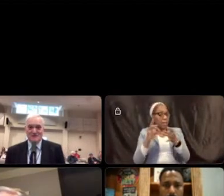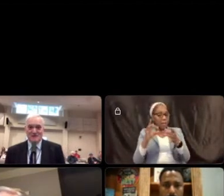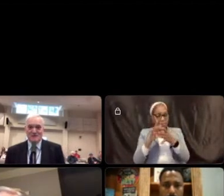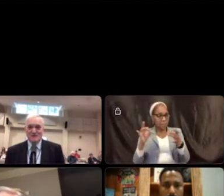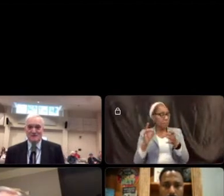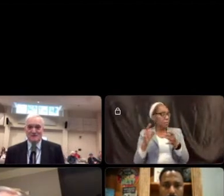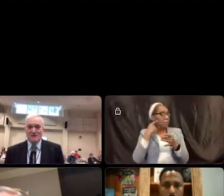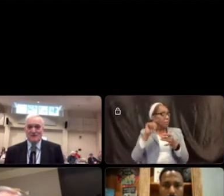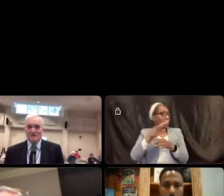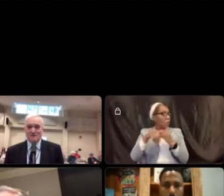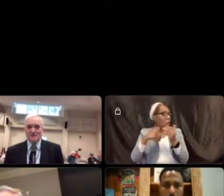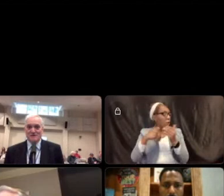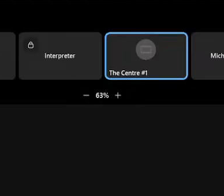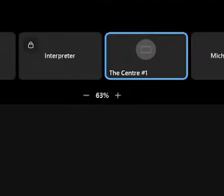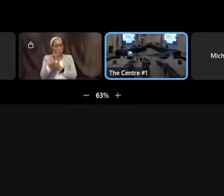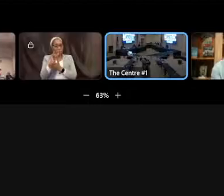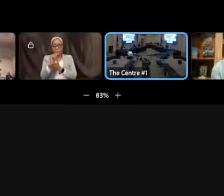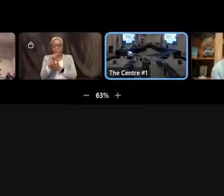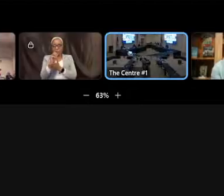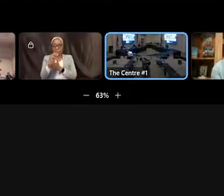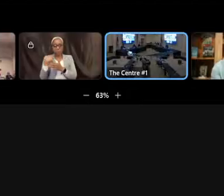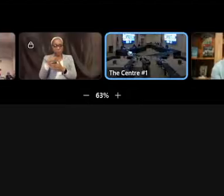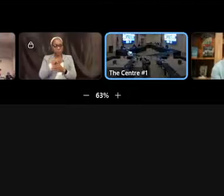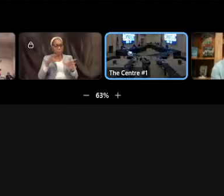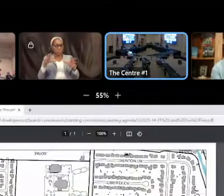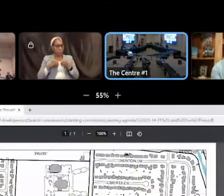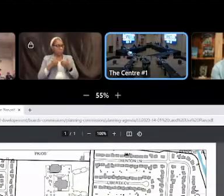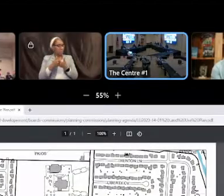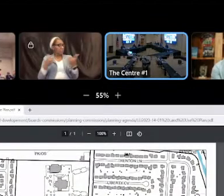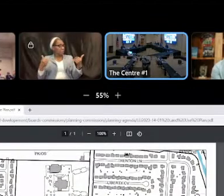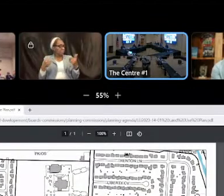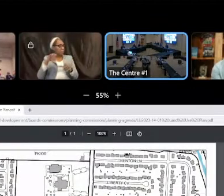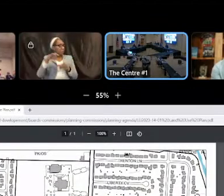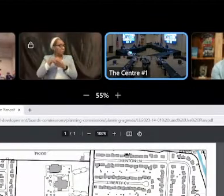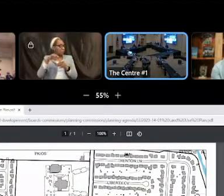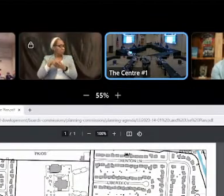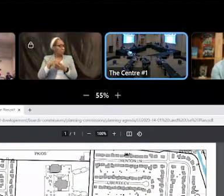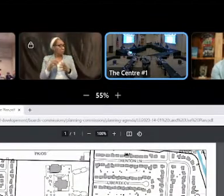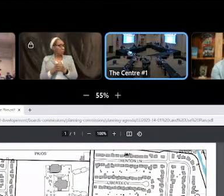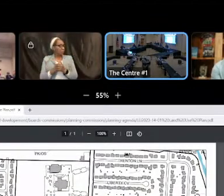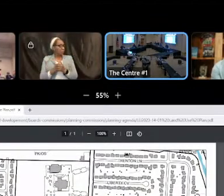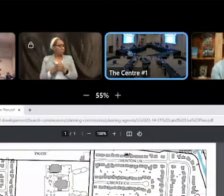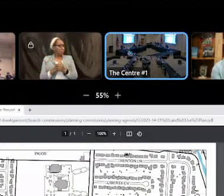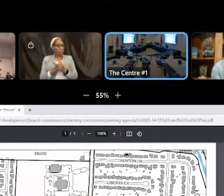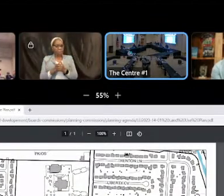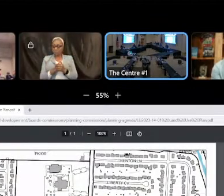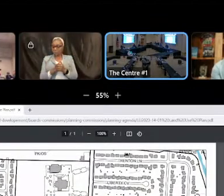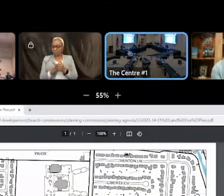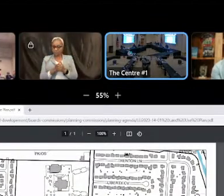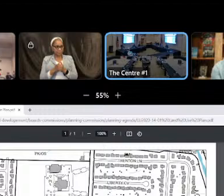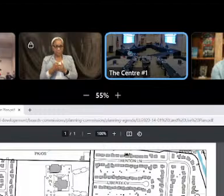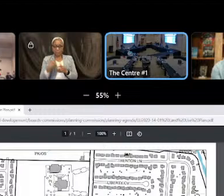at the same time and do separate votes. I'm assuming we're going to do it that way, which is our normal way. We've done it in the past.